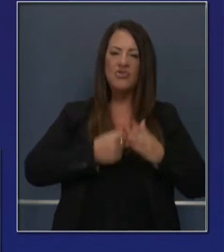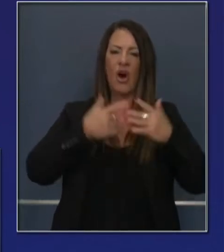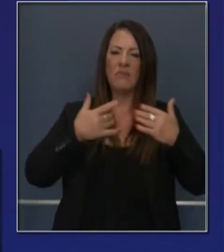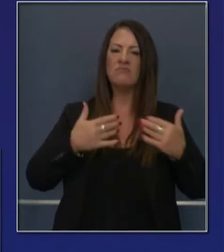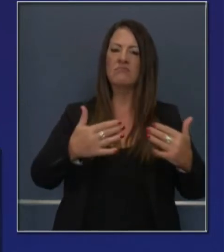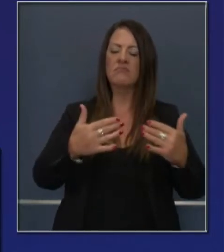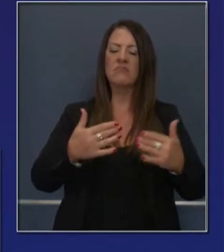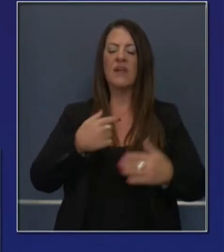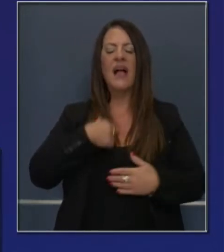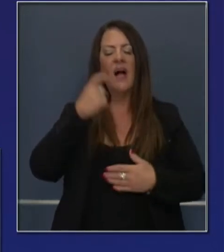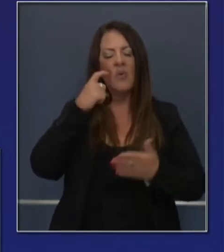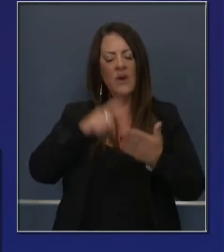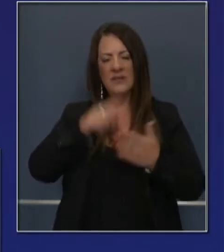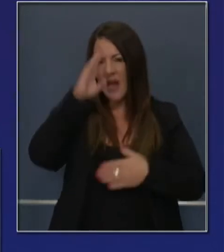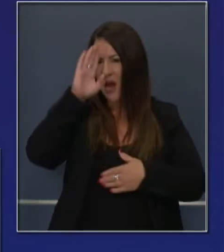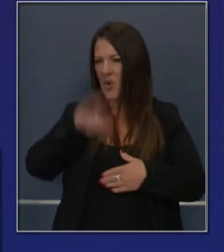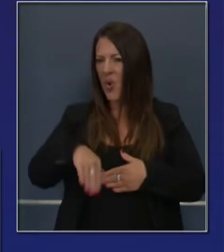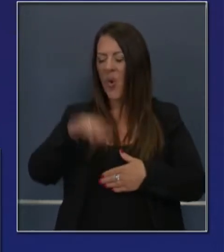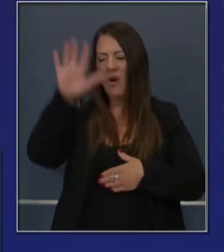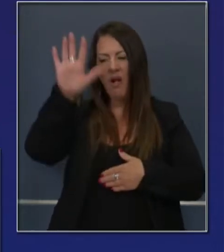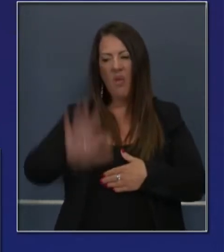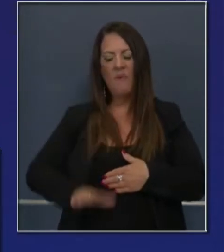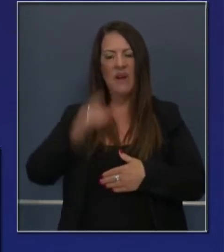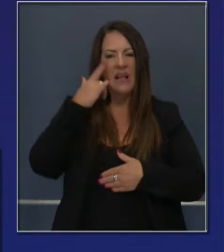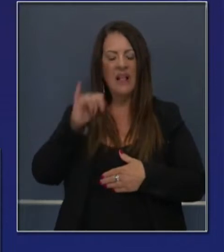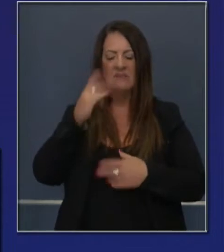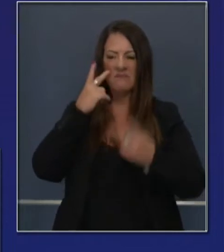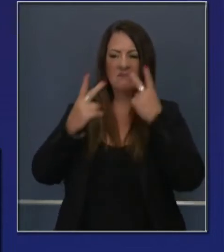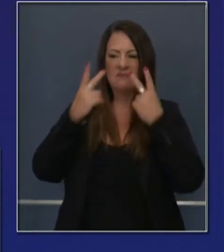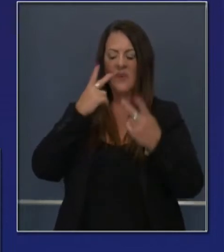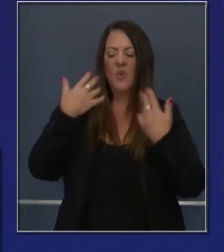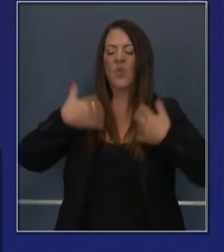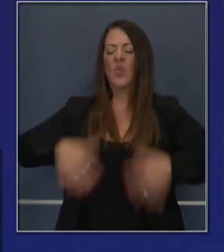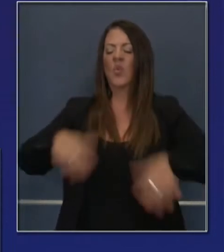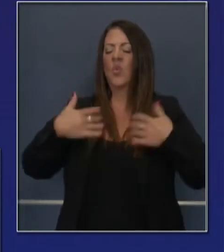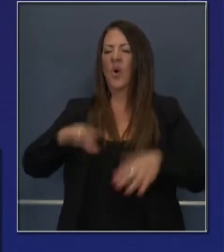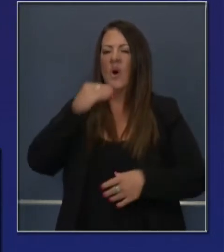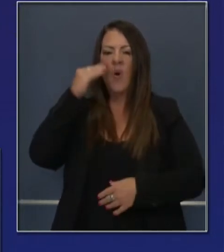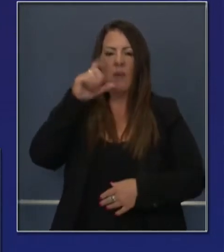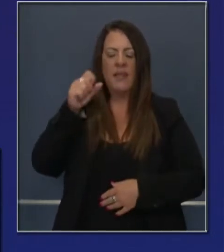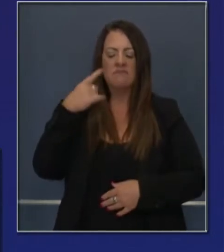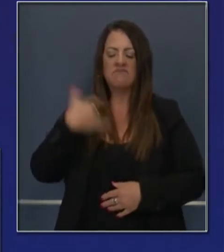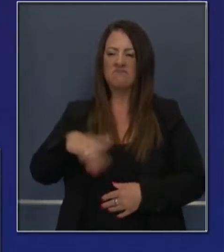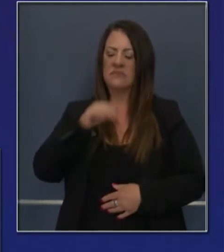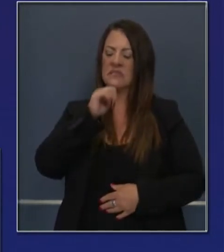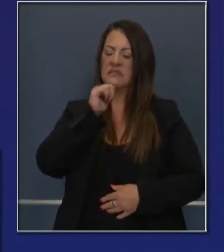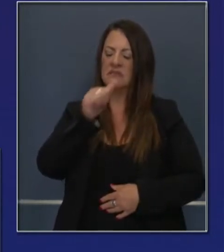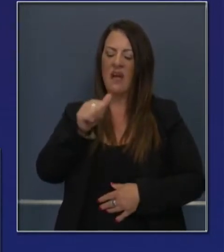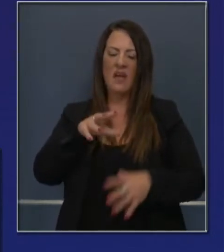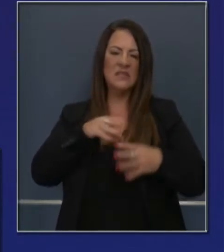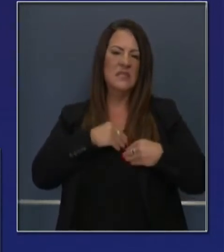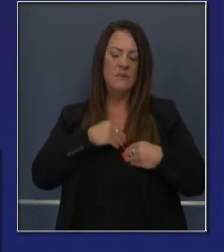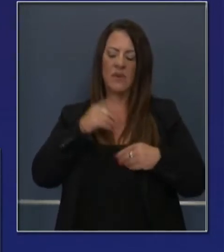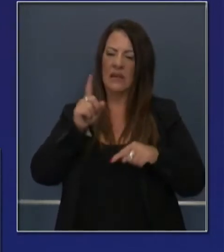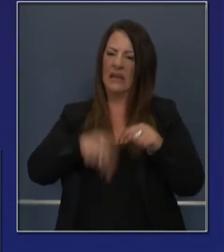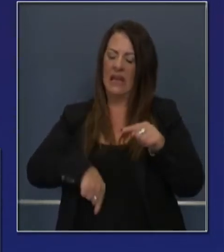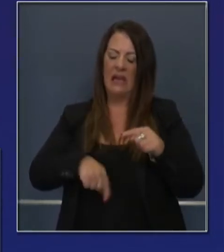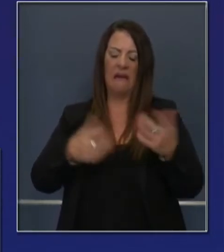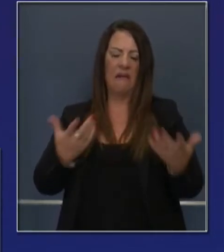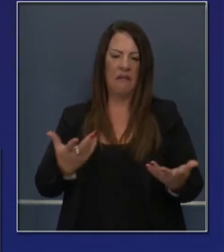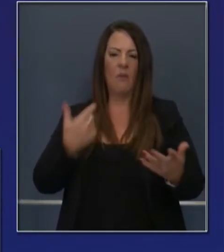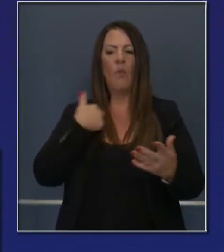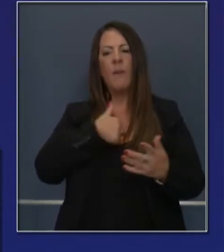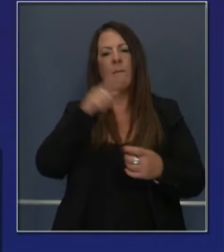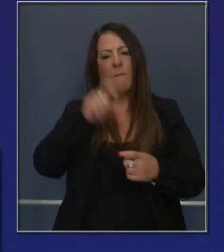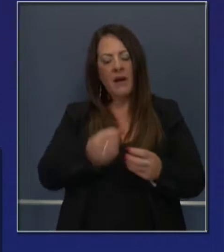the conditions all throughout the state of California. They're unacceptable, and we're going to have to significantly do more, and